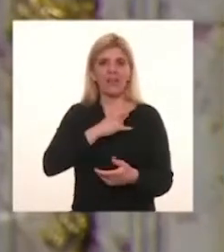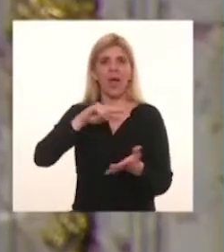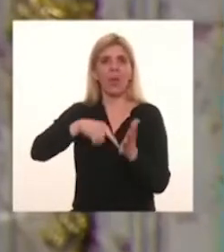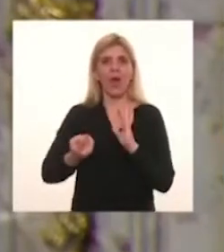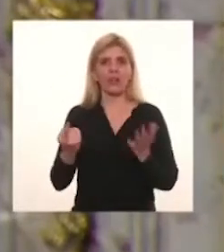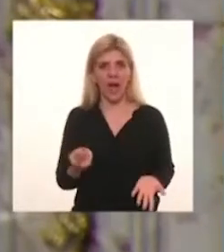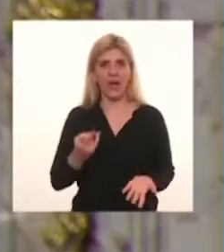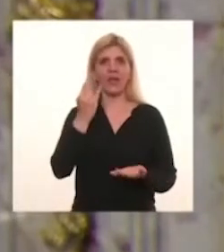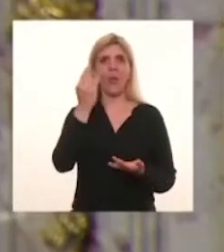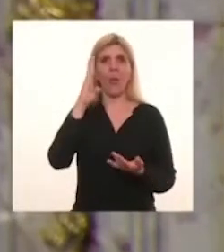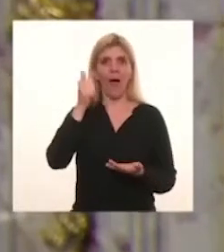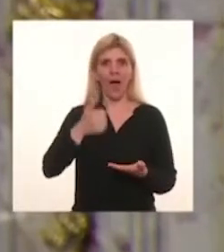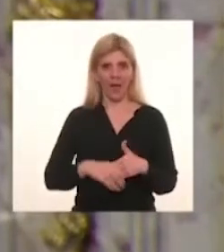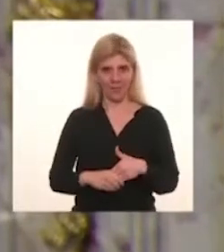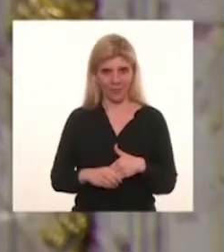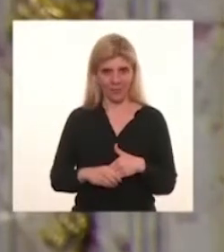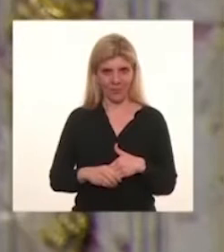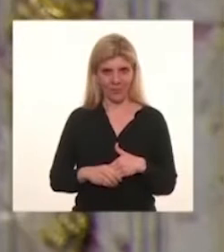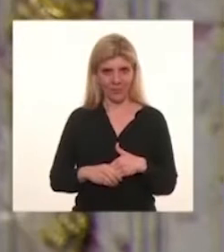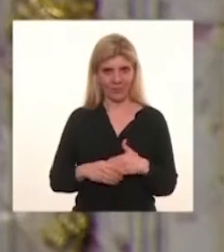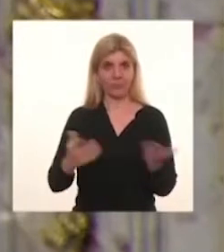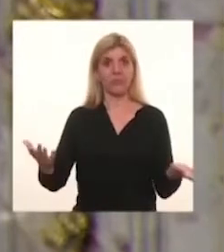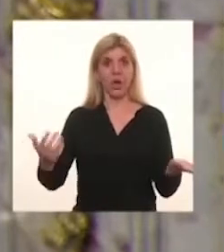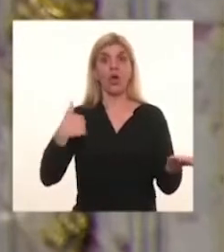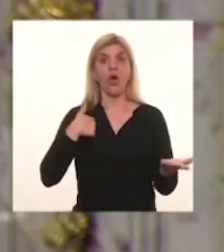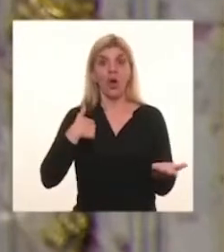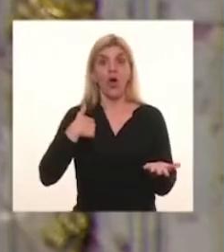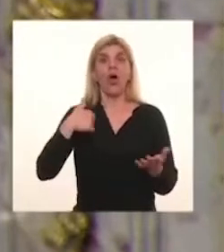Divorce between the official exchange rate and